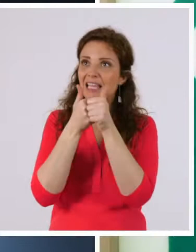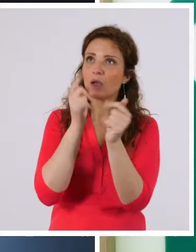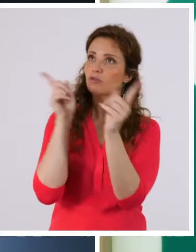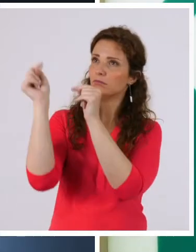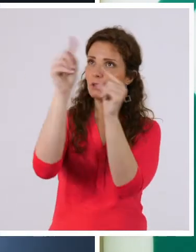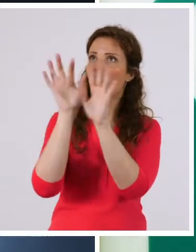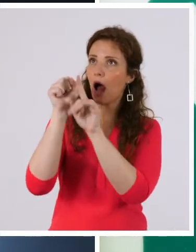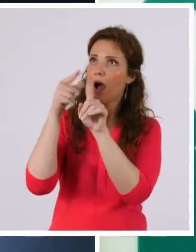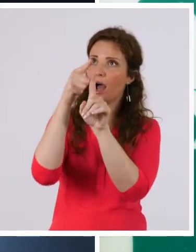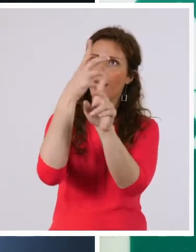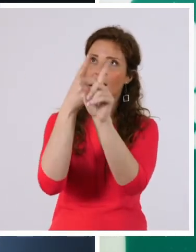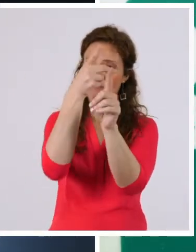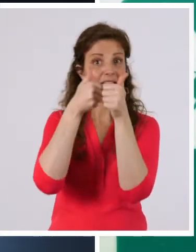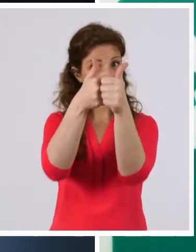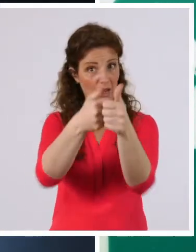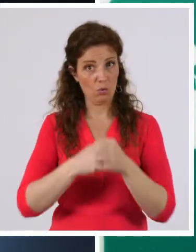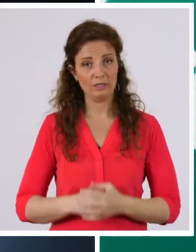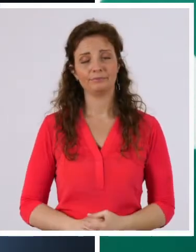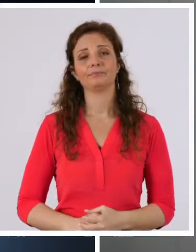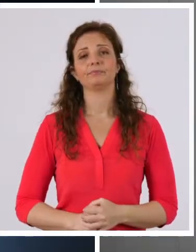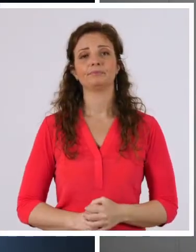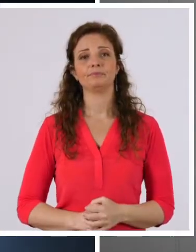in the public places and along the corridors.